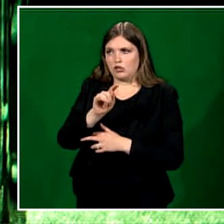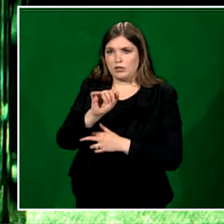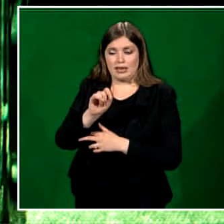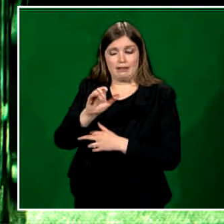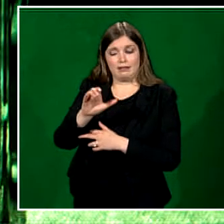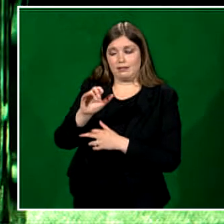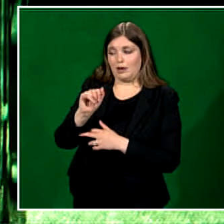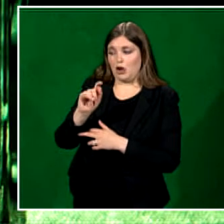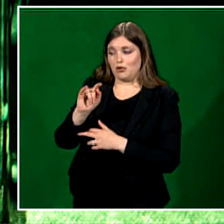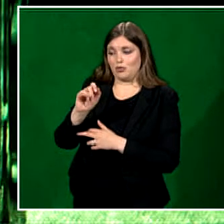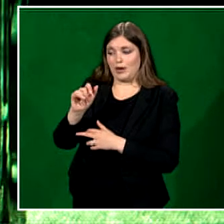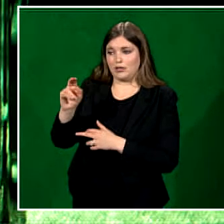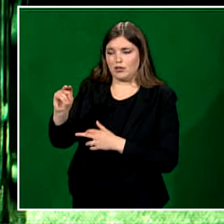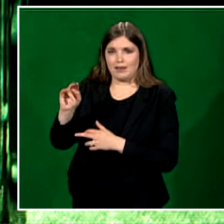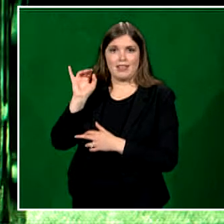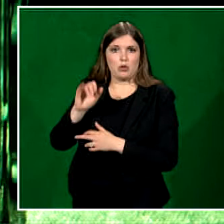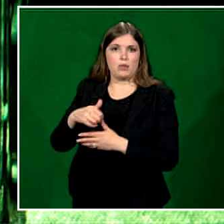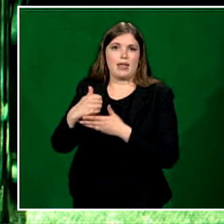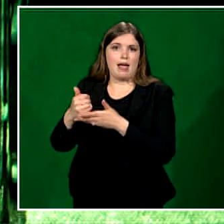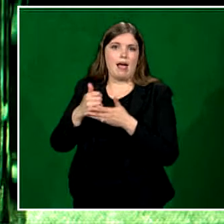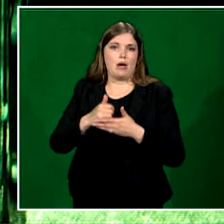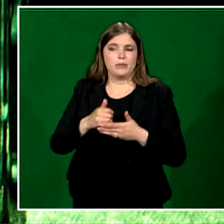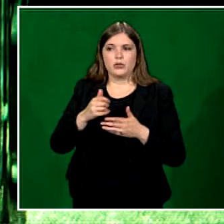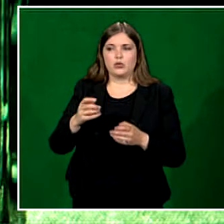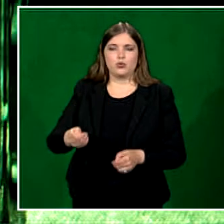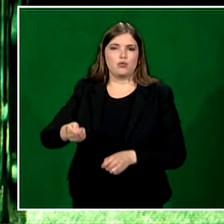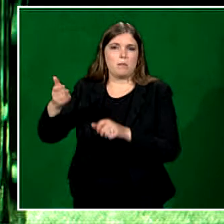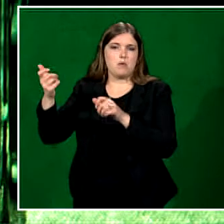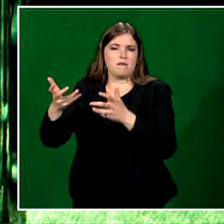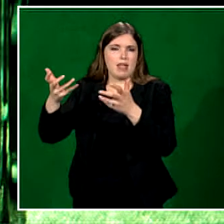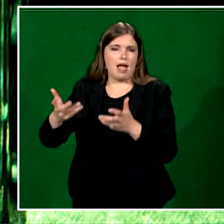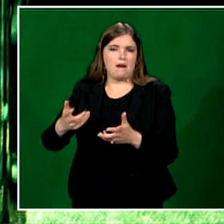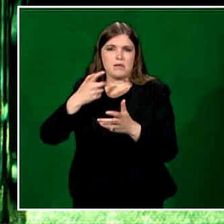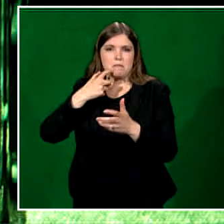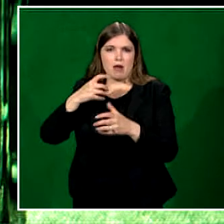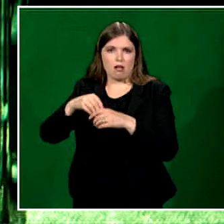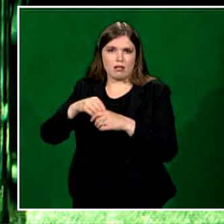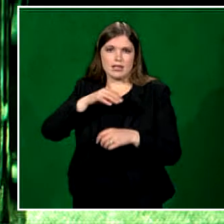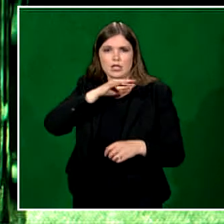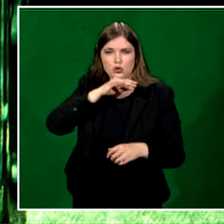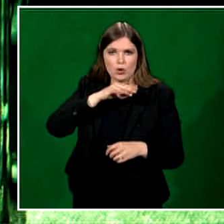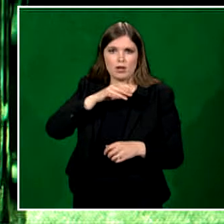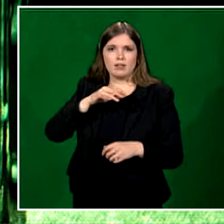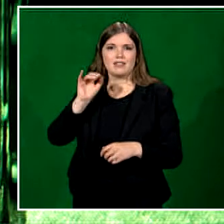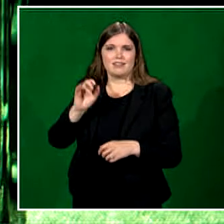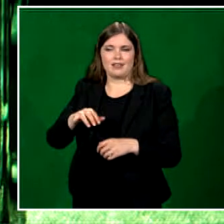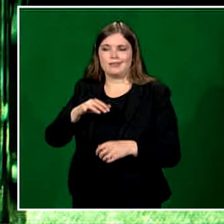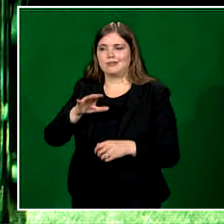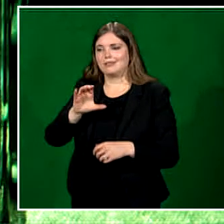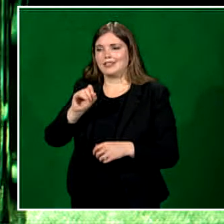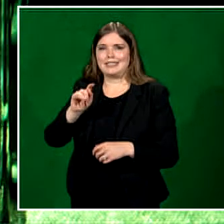remove the heavy metal in the soil as a contaminant, as in the water as a contaminant.